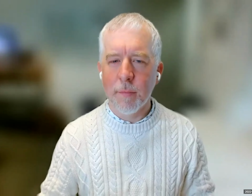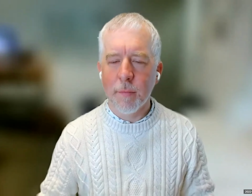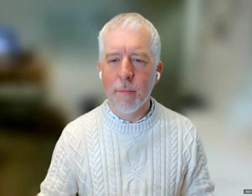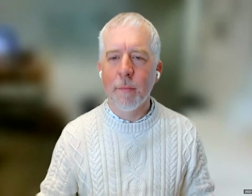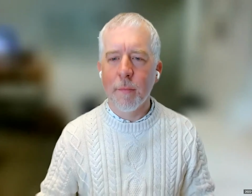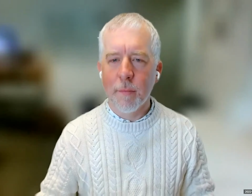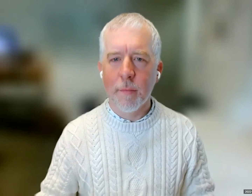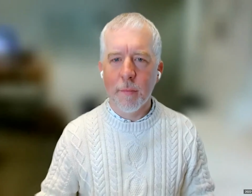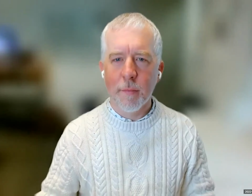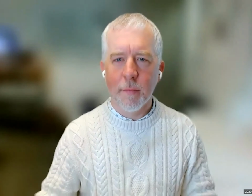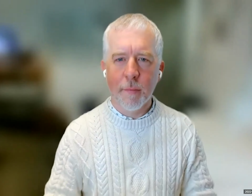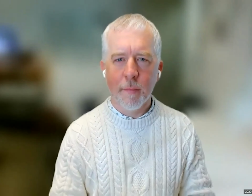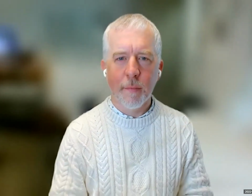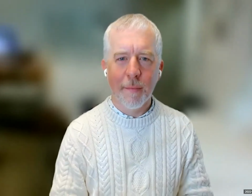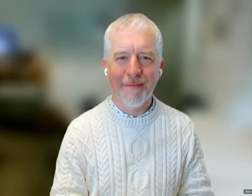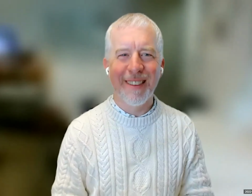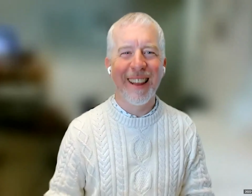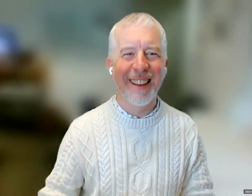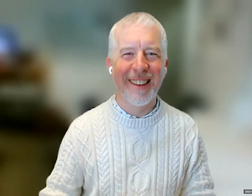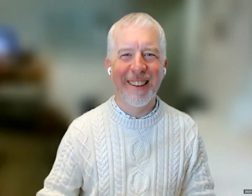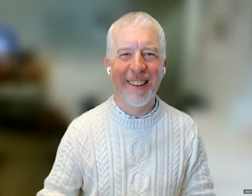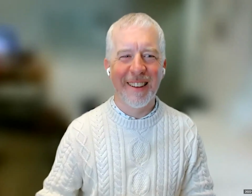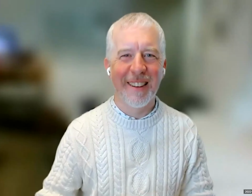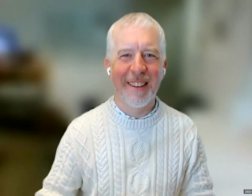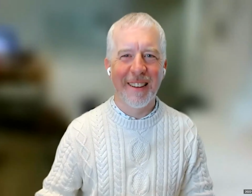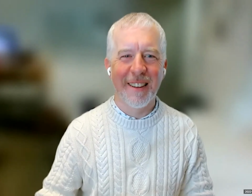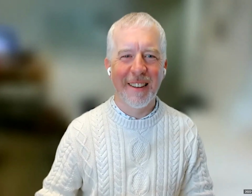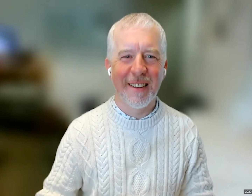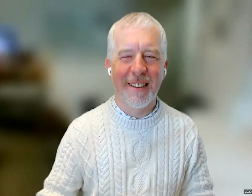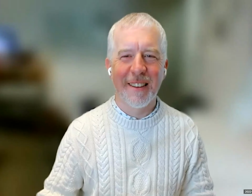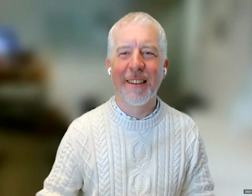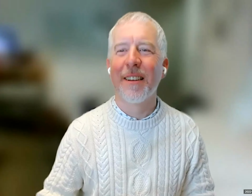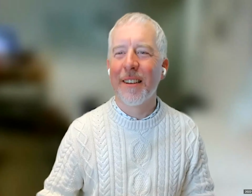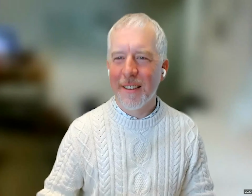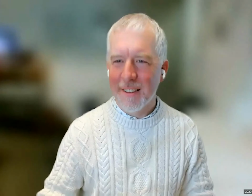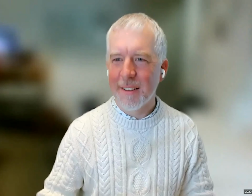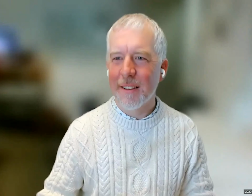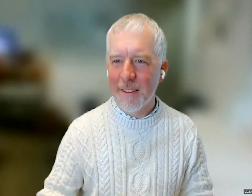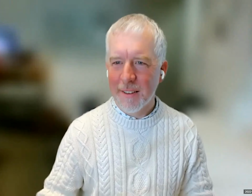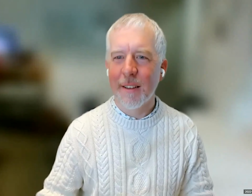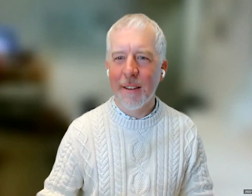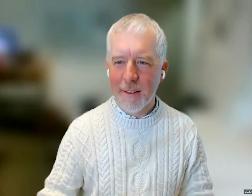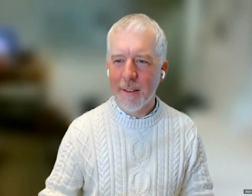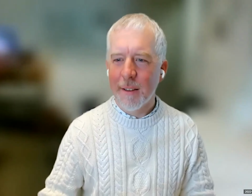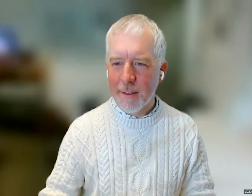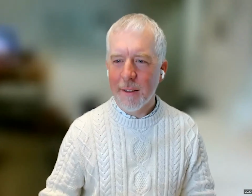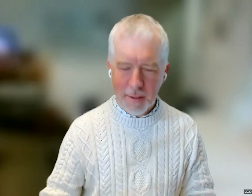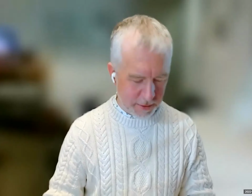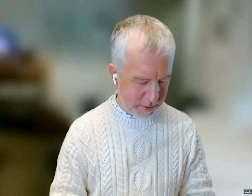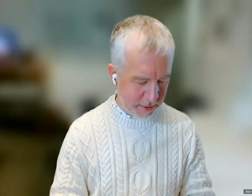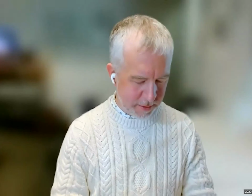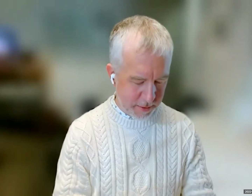light, it can age you. It'll say, male with light gray hair and a smile, age,